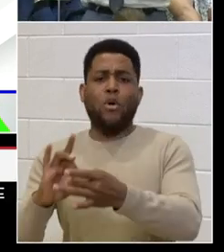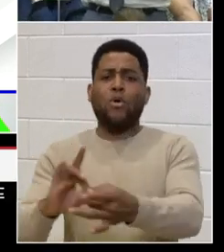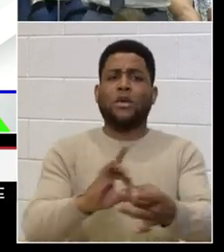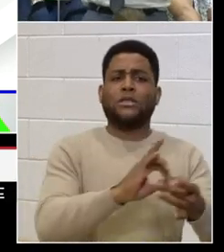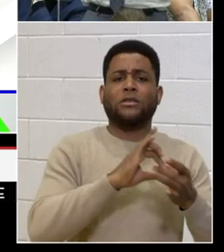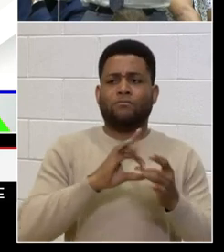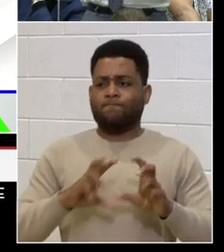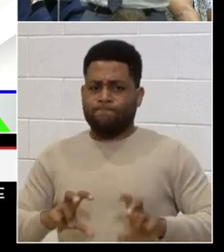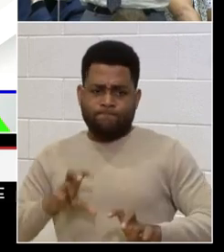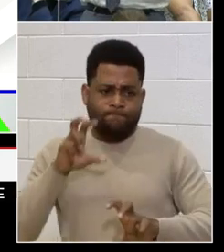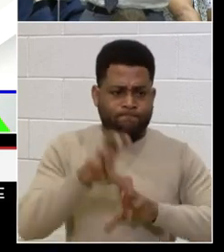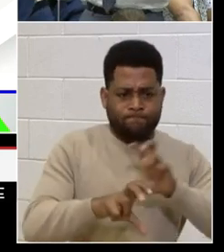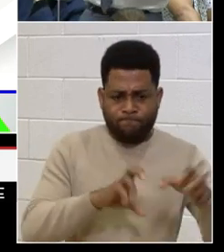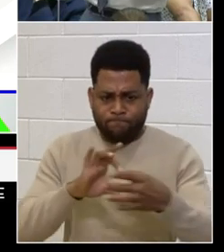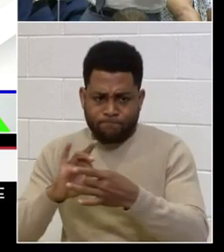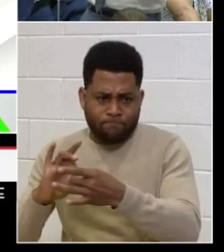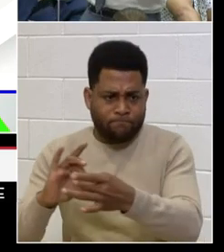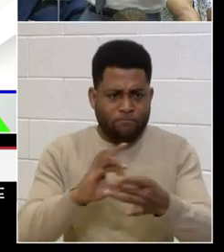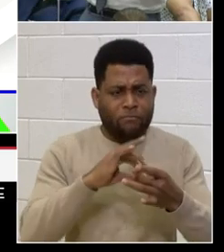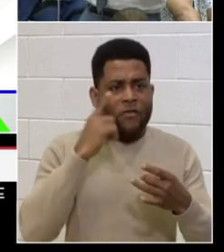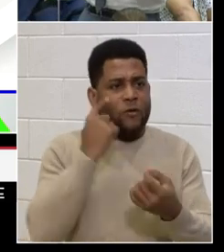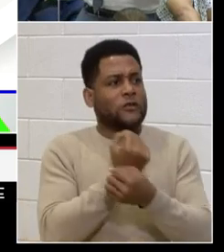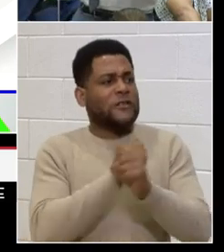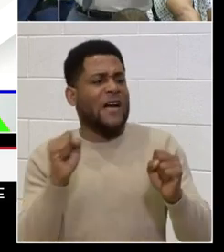them safer and stronger.